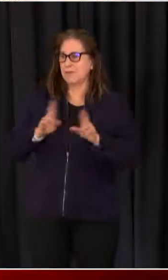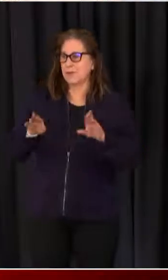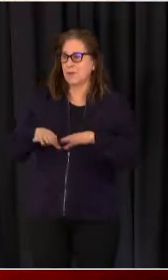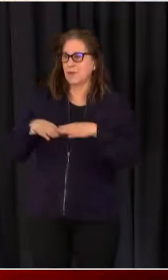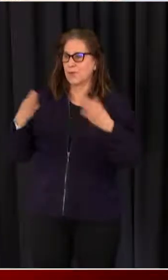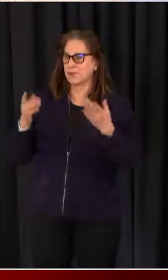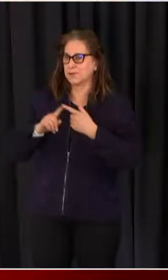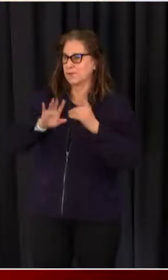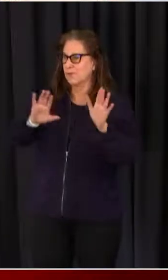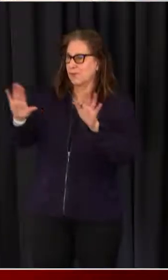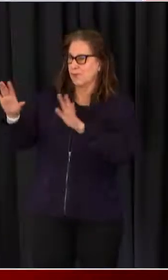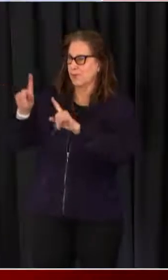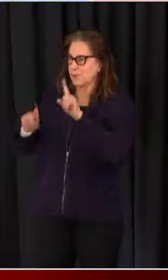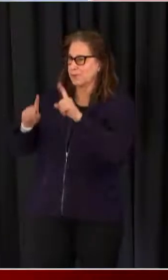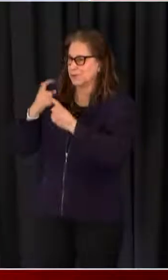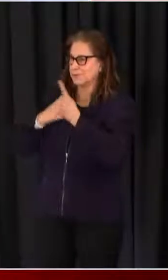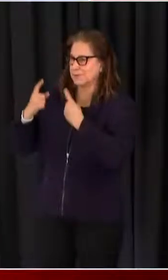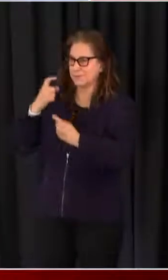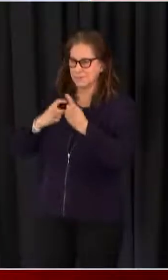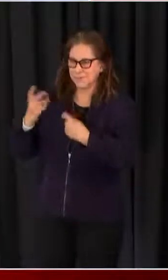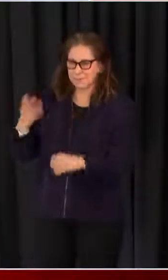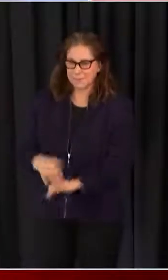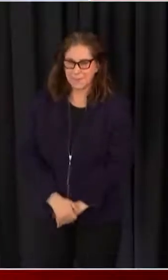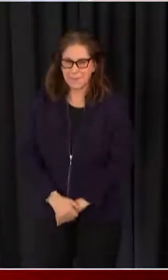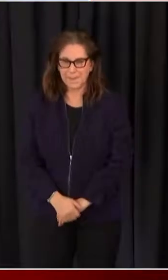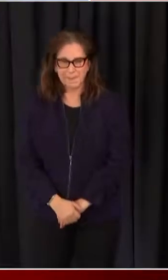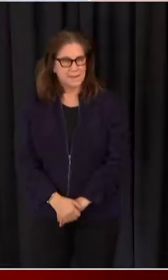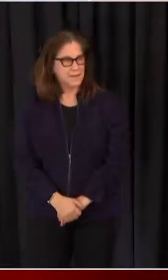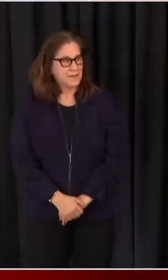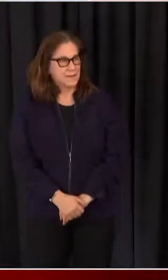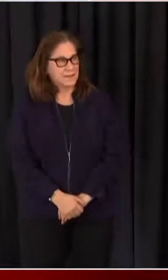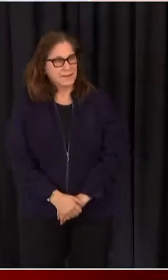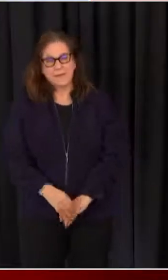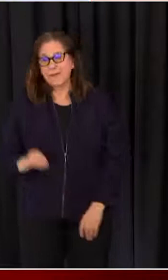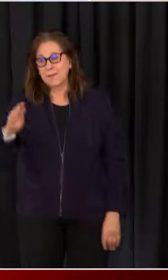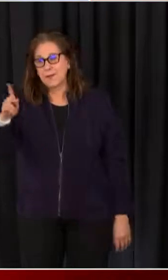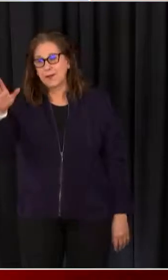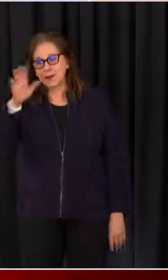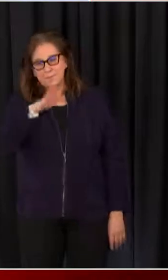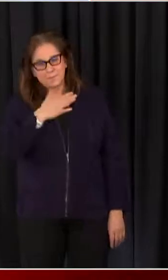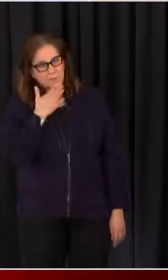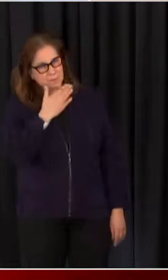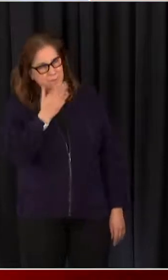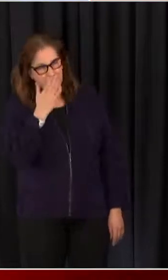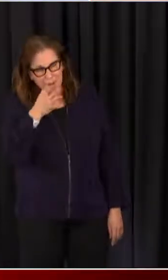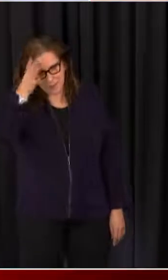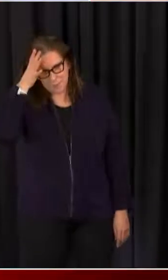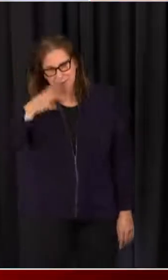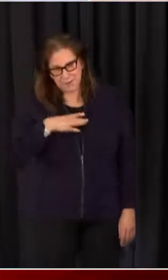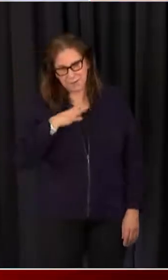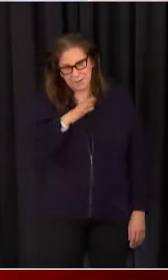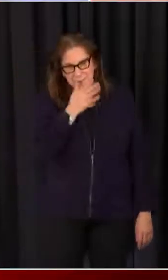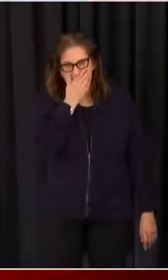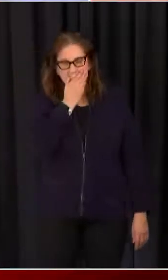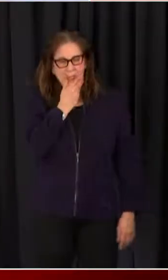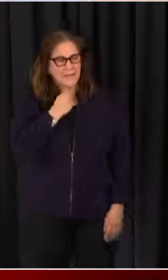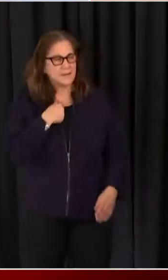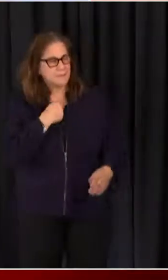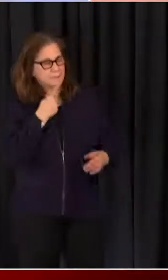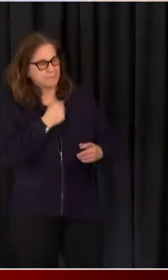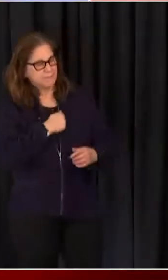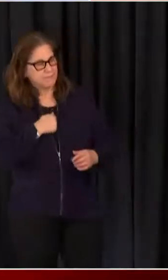Mark. Good morning. Afternoon. Good afternoon. First, I think I speak for all of us when I express Thank our you. condolences to you and your family. Thank you,